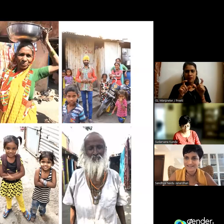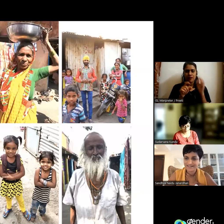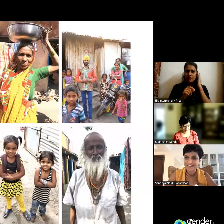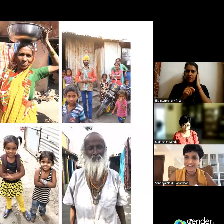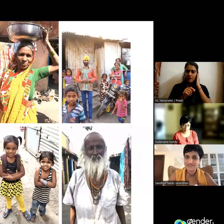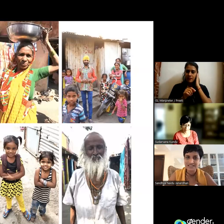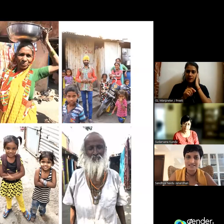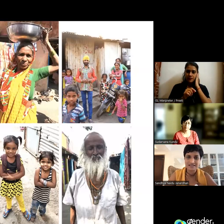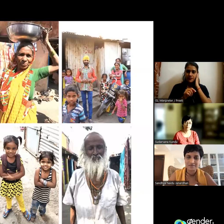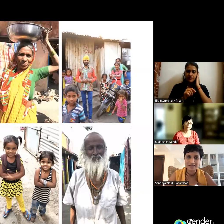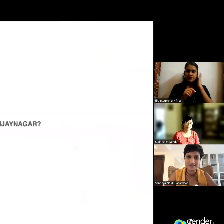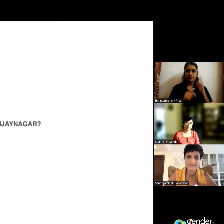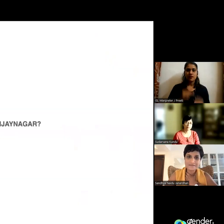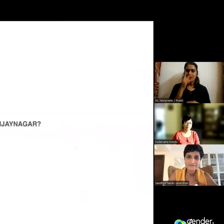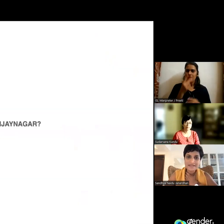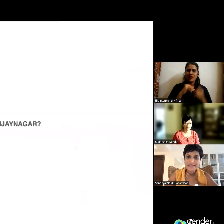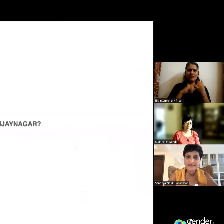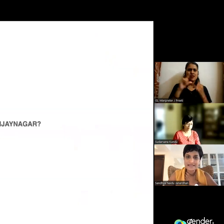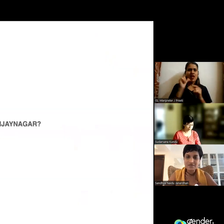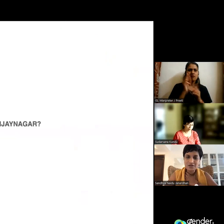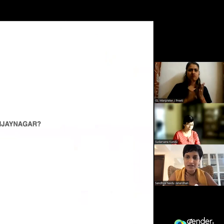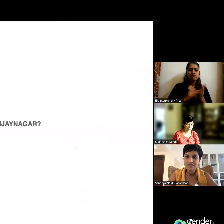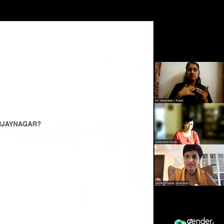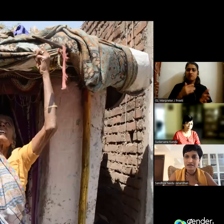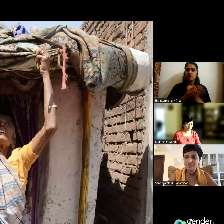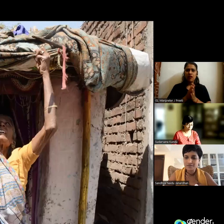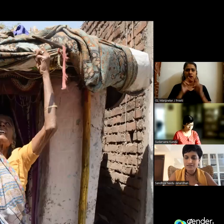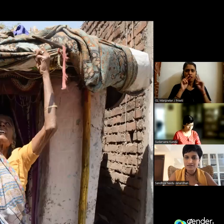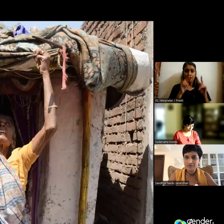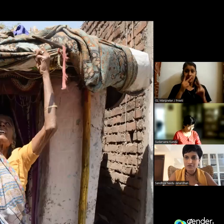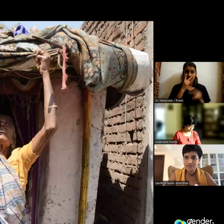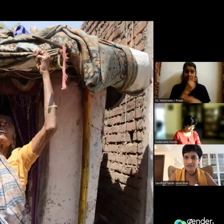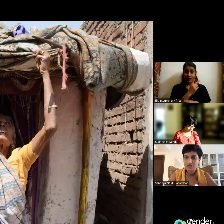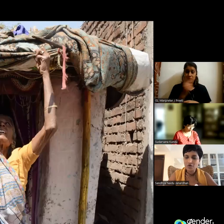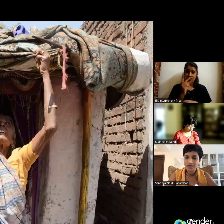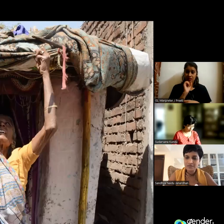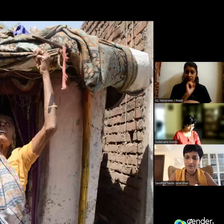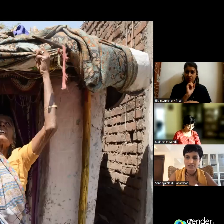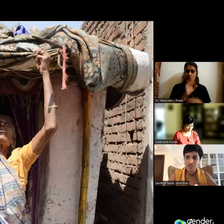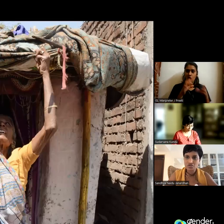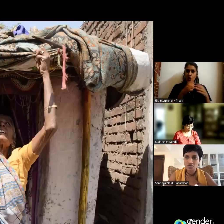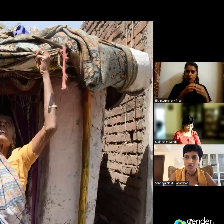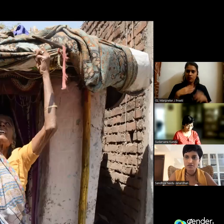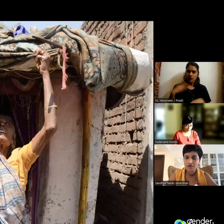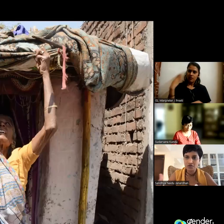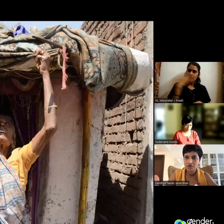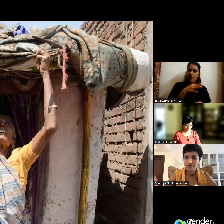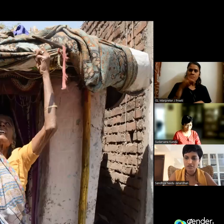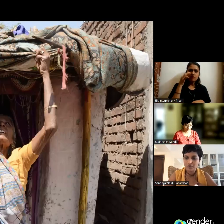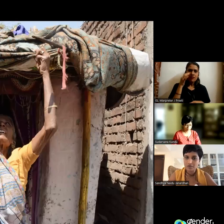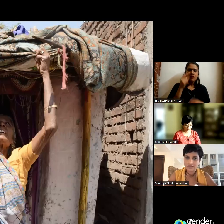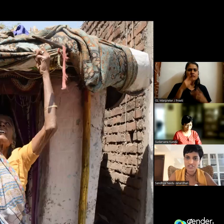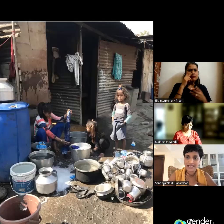in that area and have seen a slum. And when you look at a slum community, and when you go in as a practitioner to solve, you're kind of